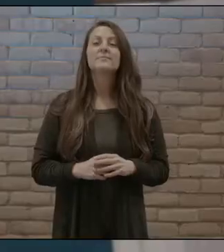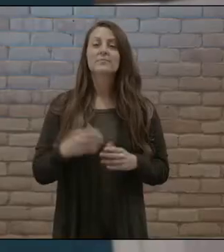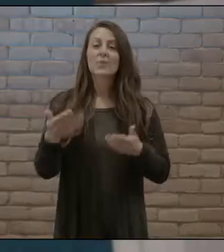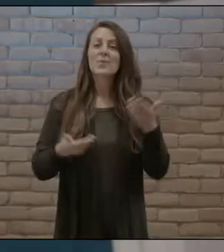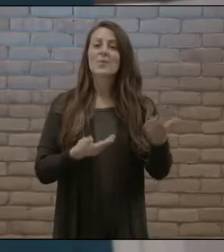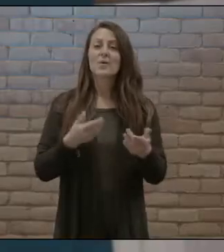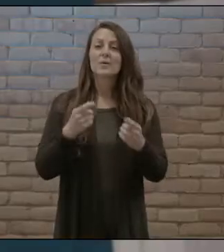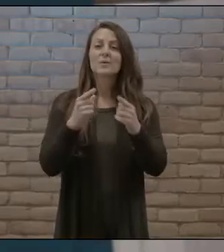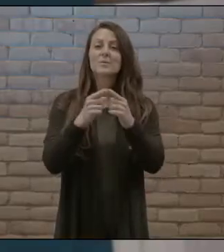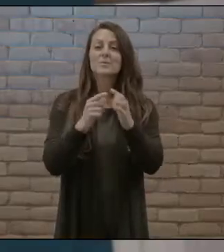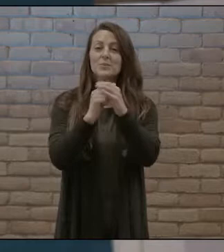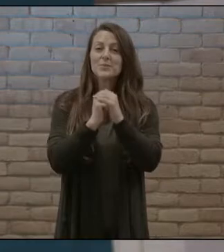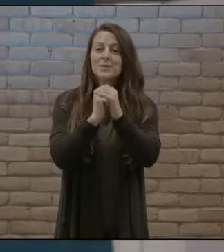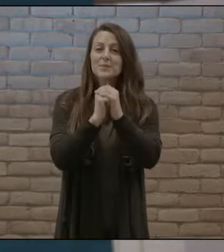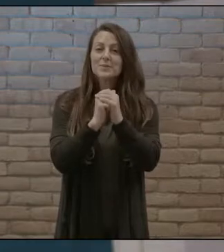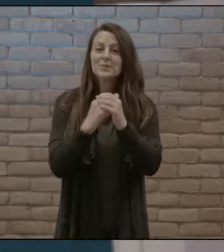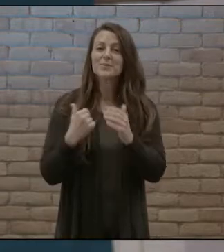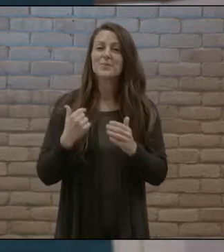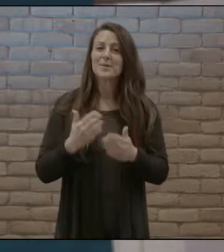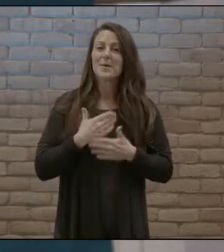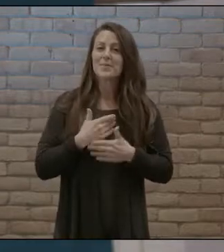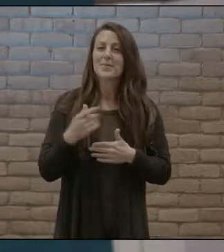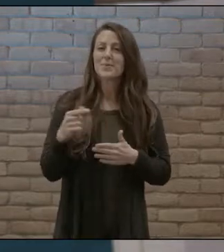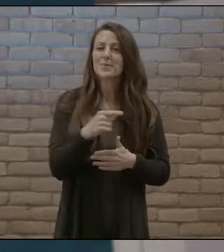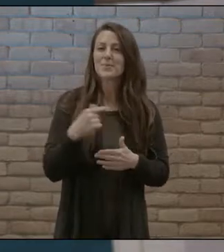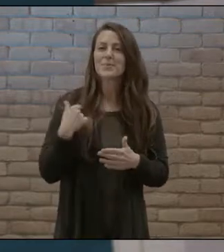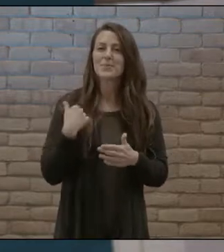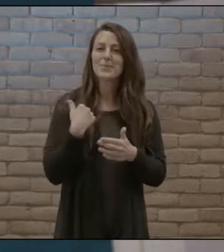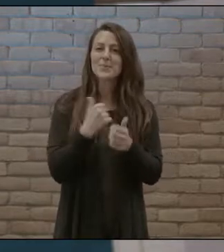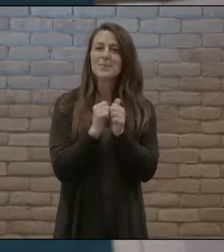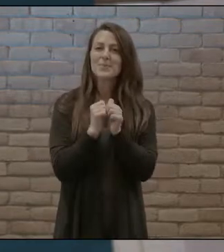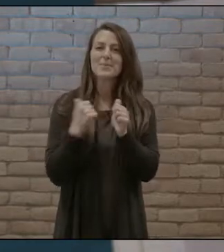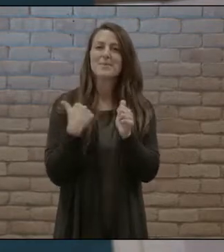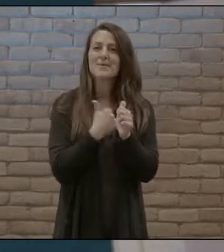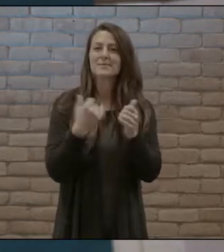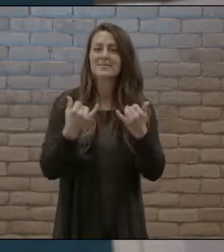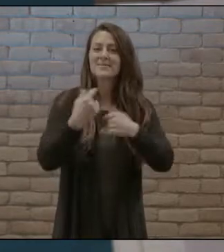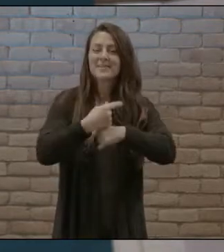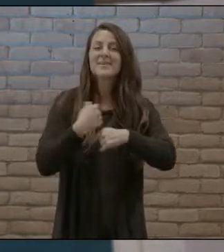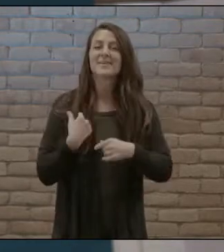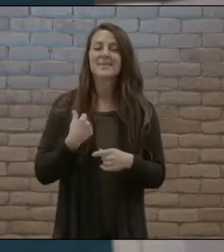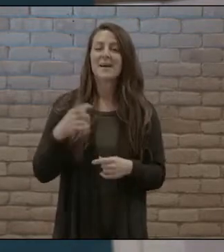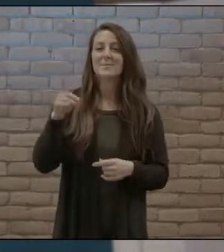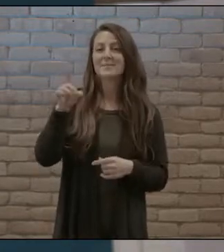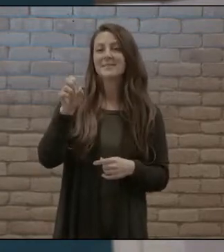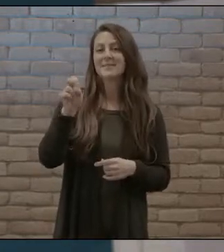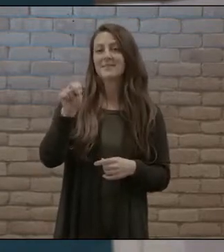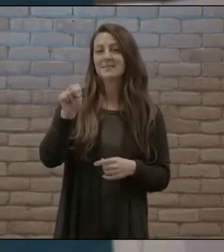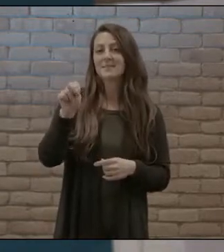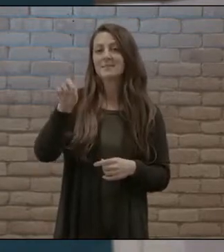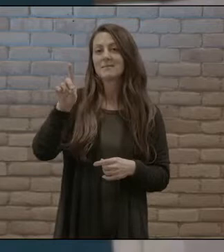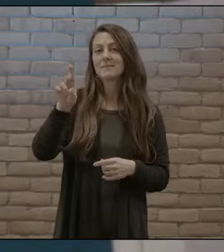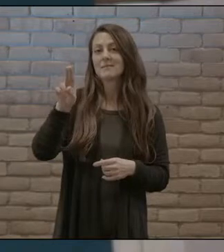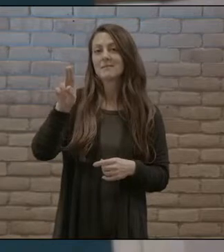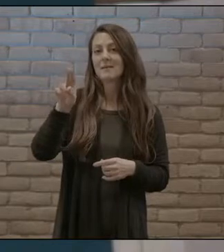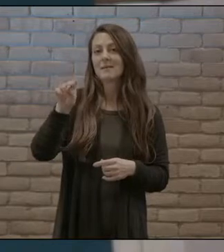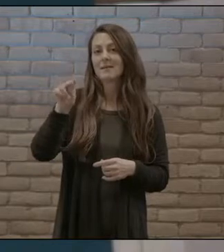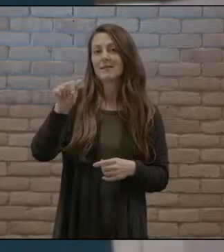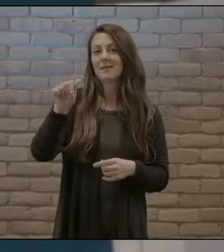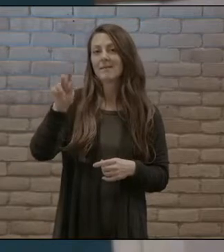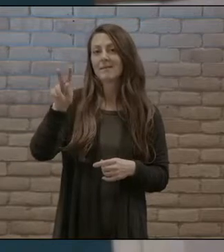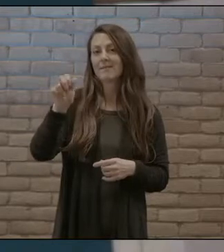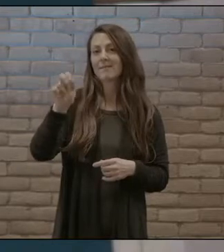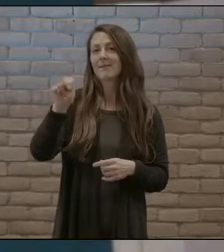Welcome to worship. We're so glad that you're with us today. My name is Dean Donovan, and I'm the campus pastor of our Oak Hill campus, and it is